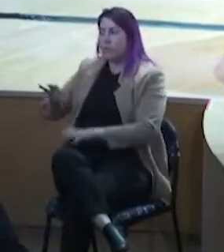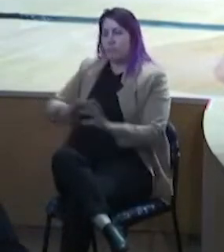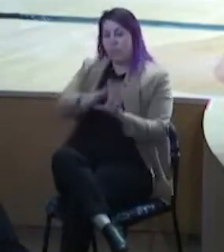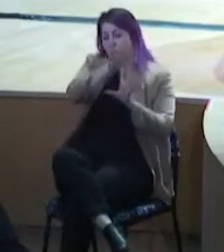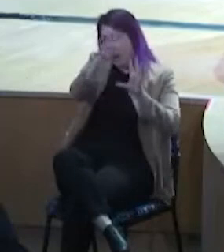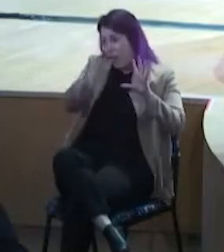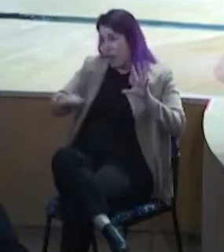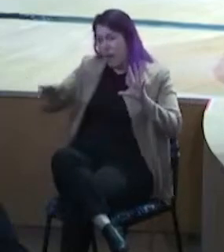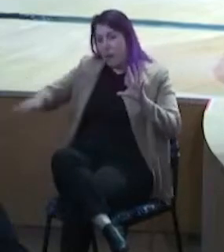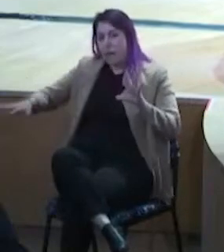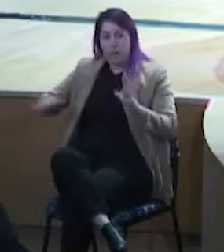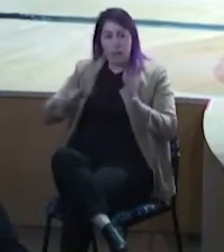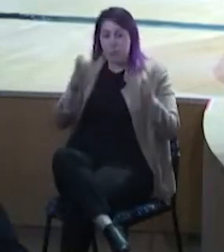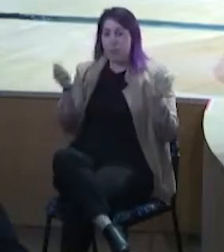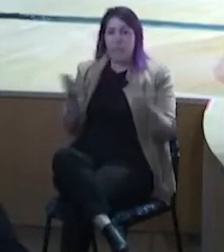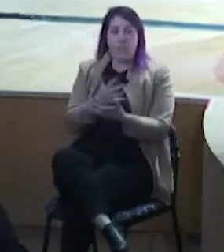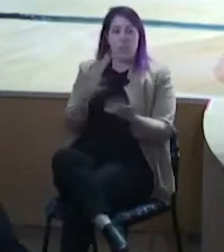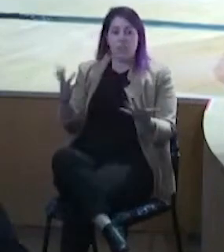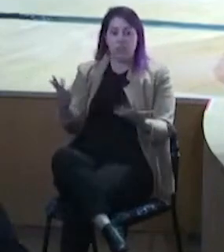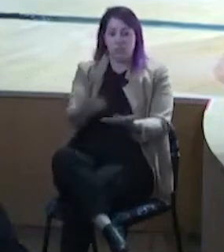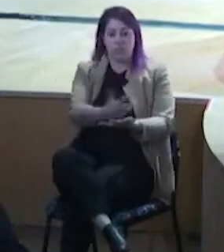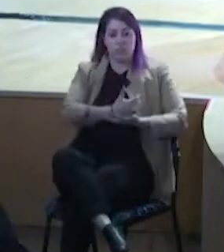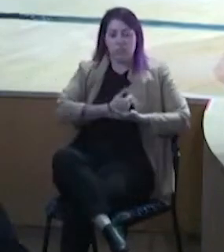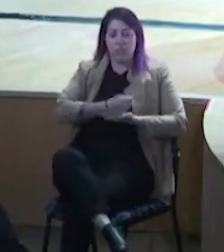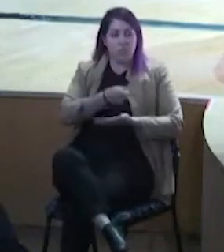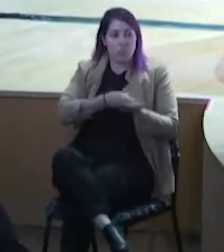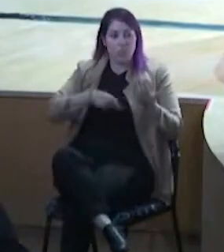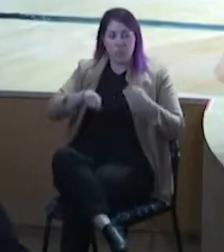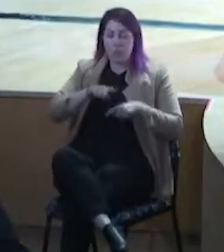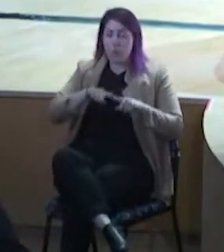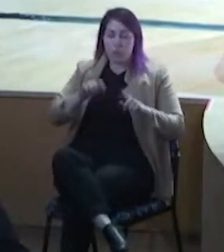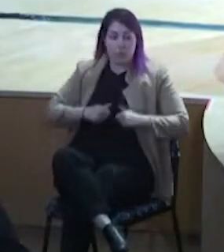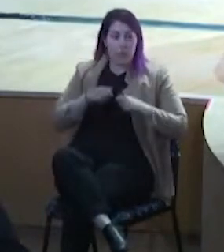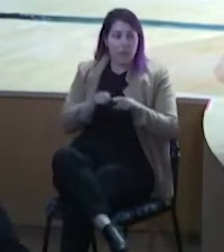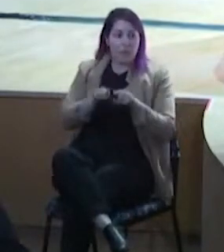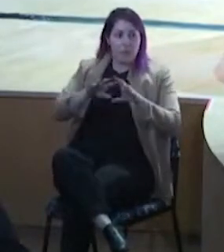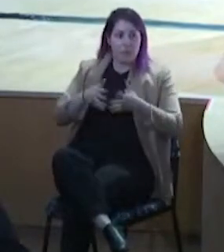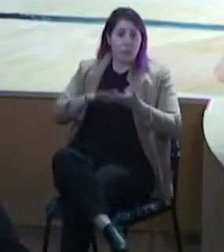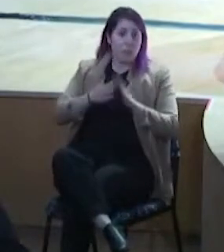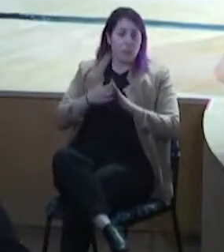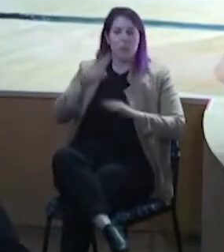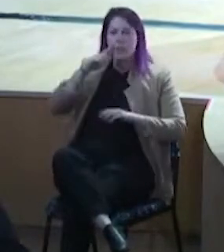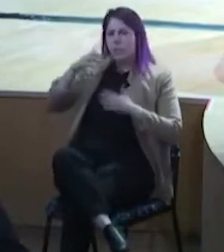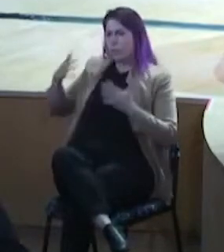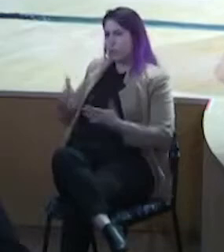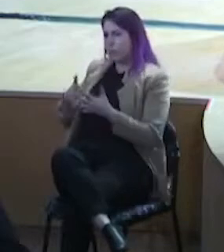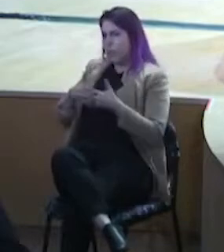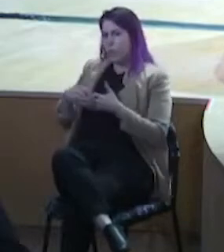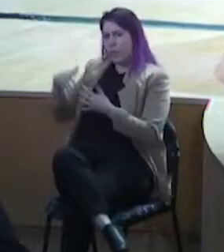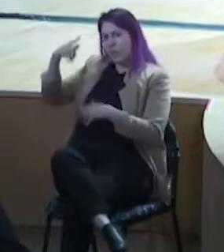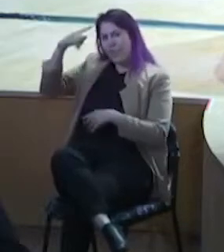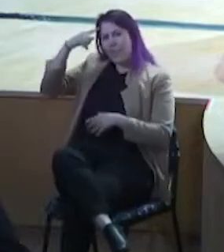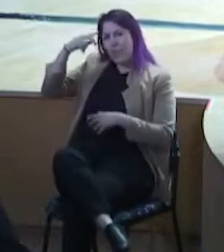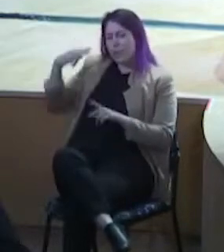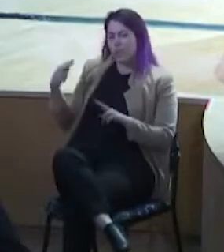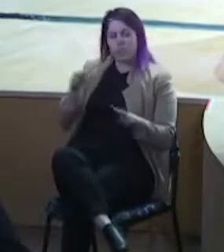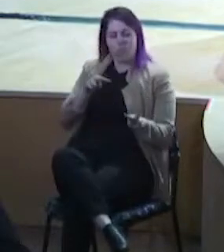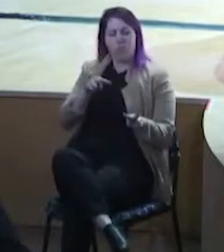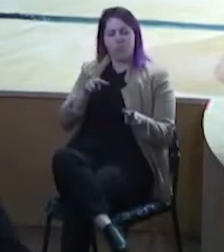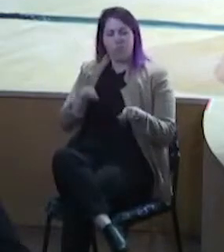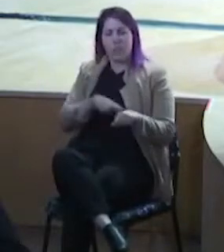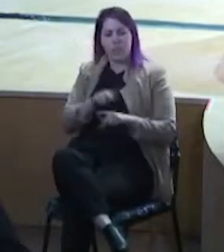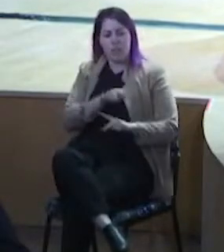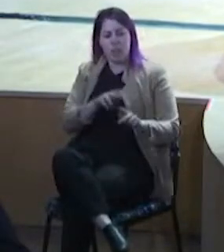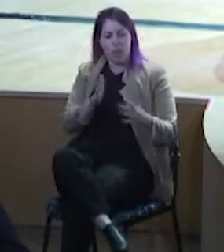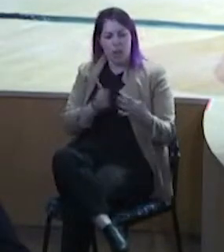all the resources you needed to survive as one singular community. So in America, I think, you know, we look at the native people here as